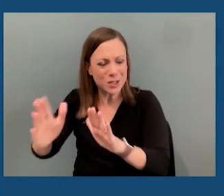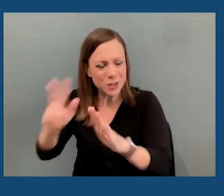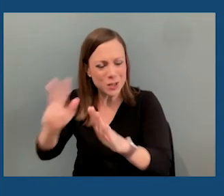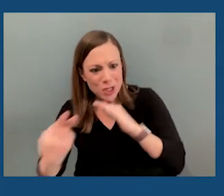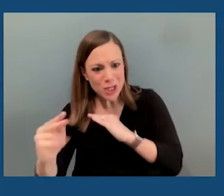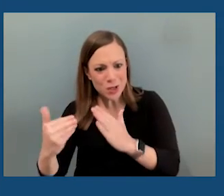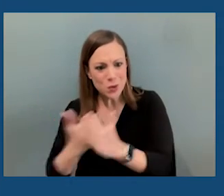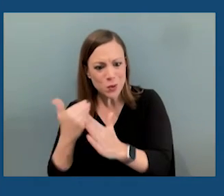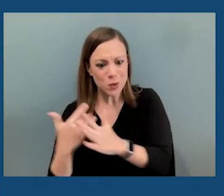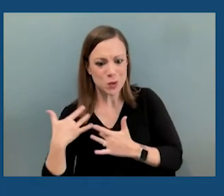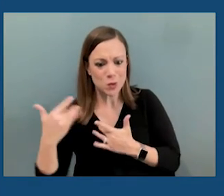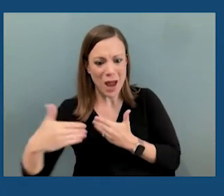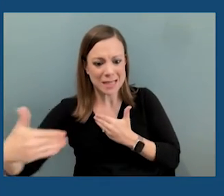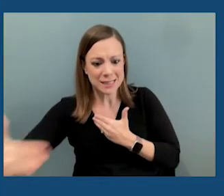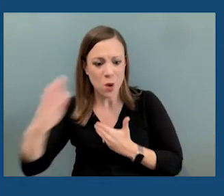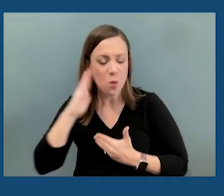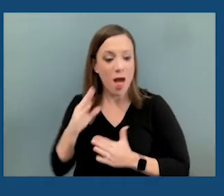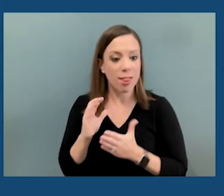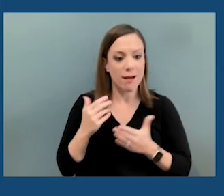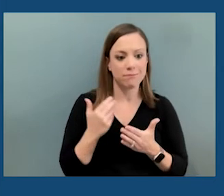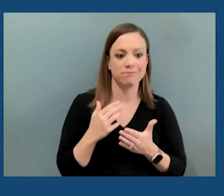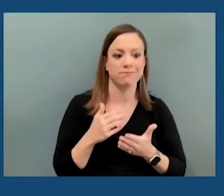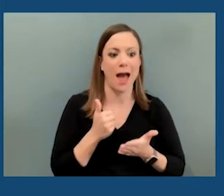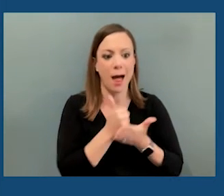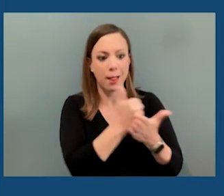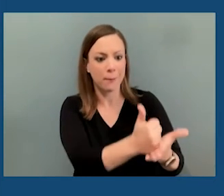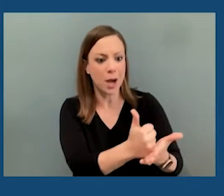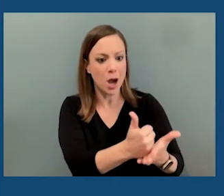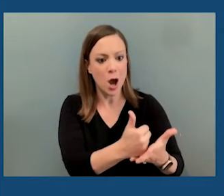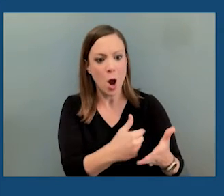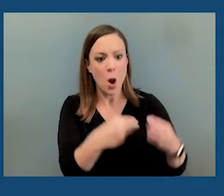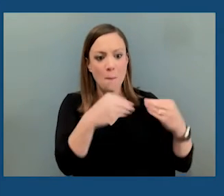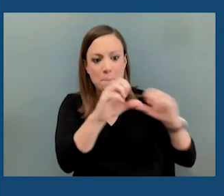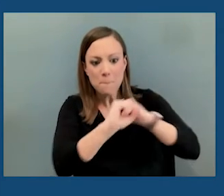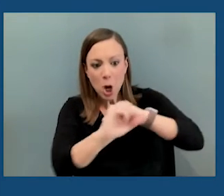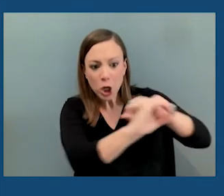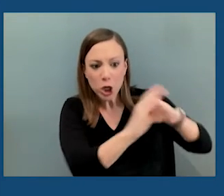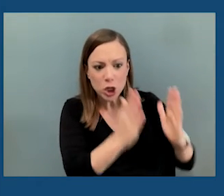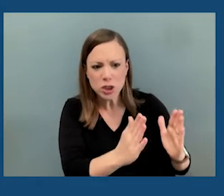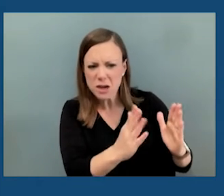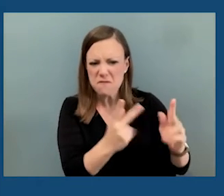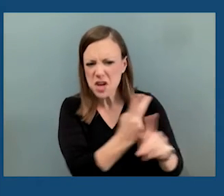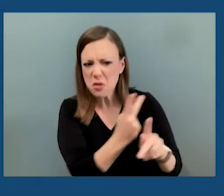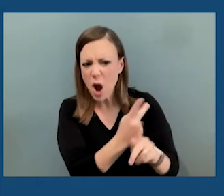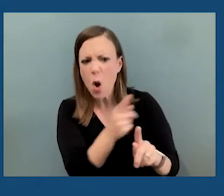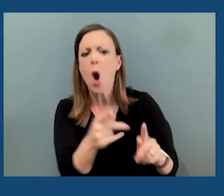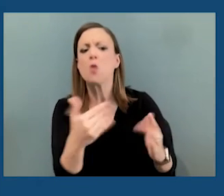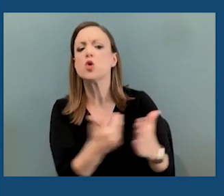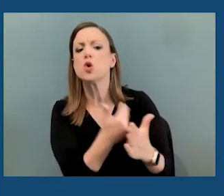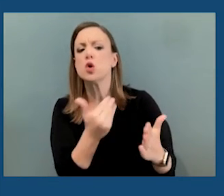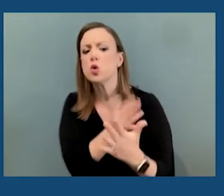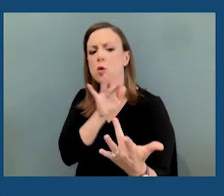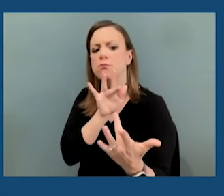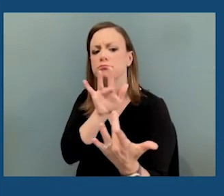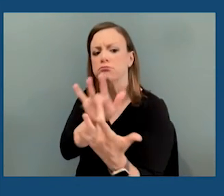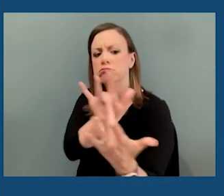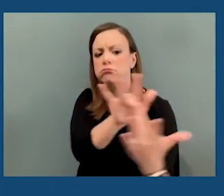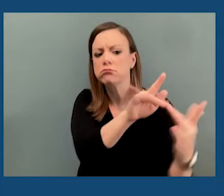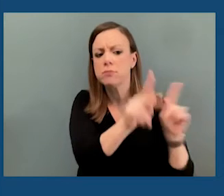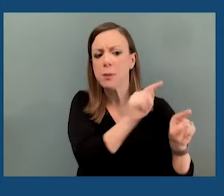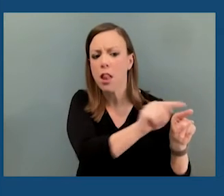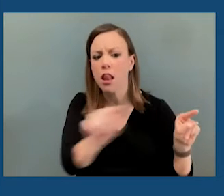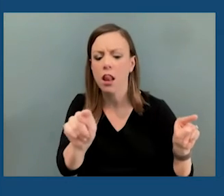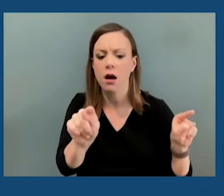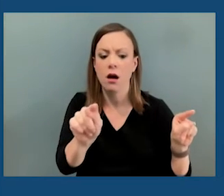segments, help our media and entertainment companies reach new audiences. What about medical breakthroughs,